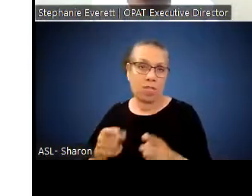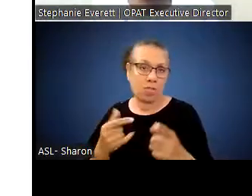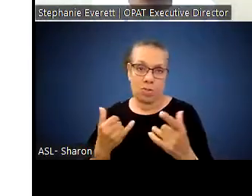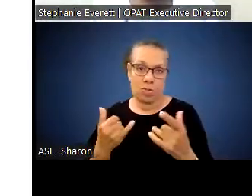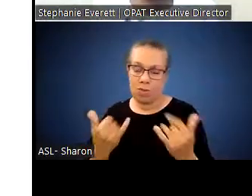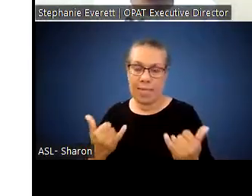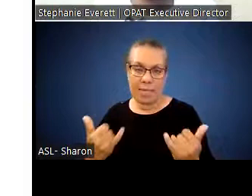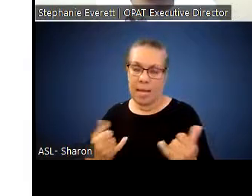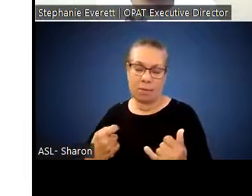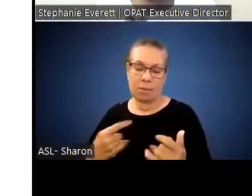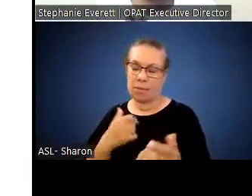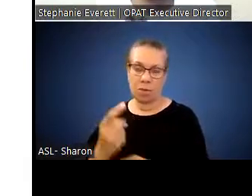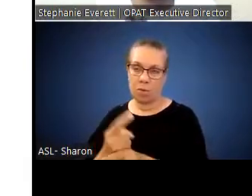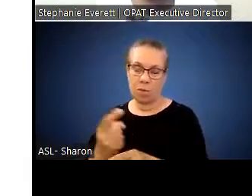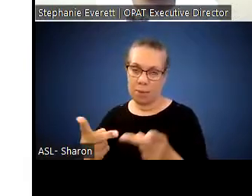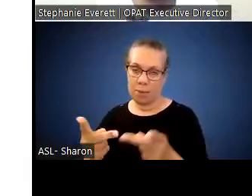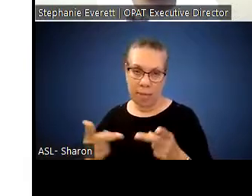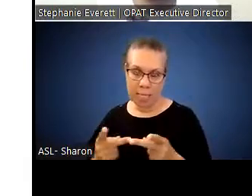But